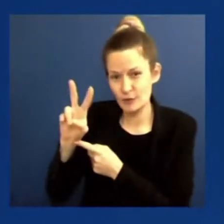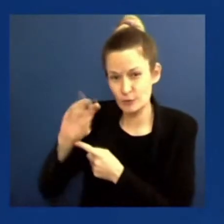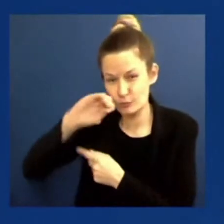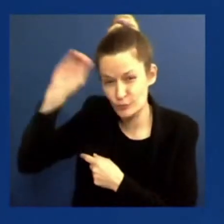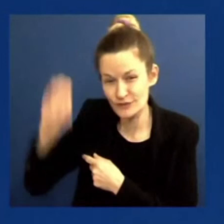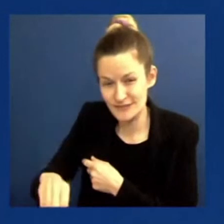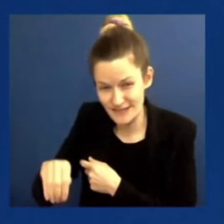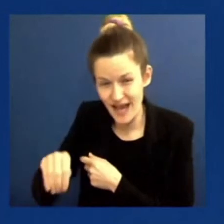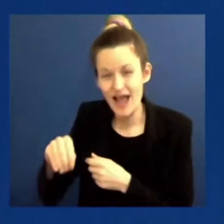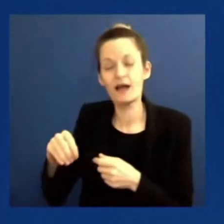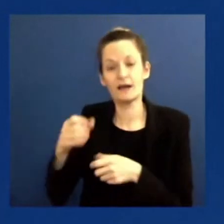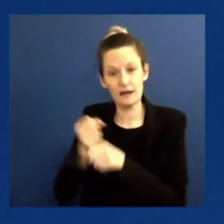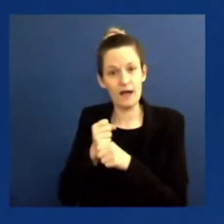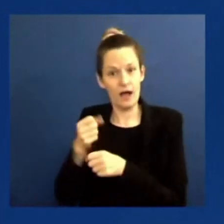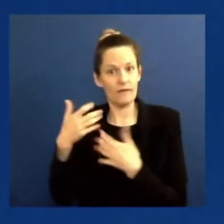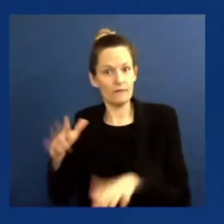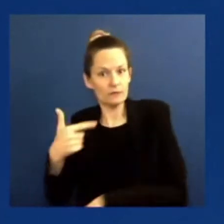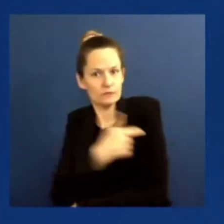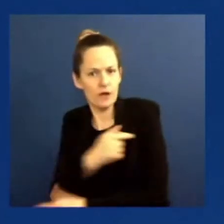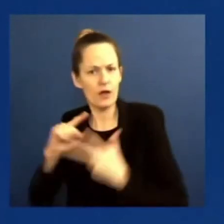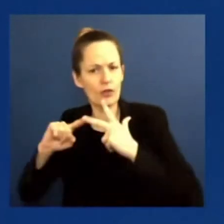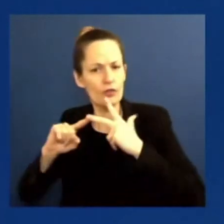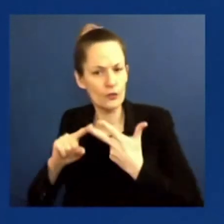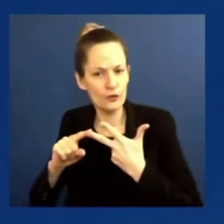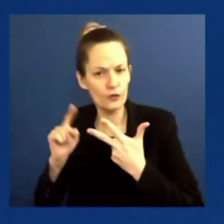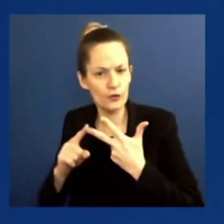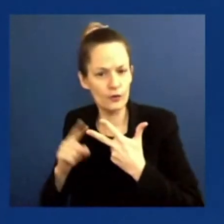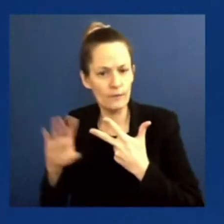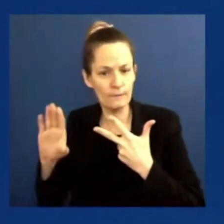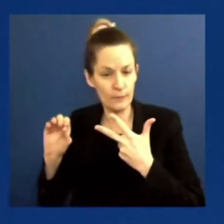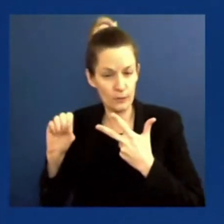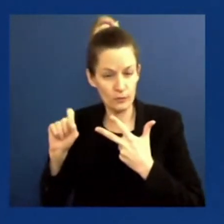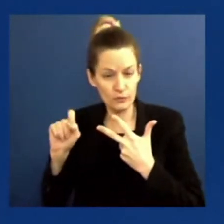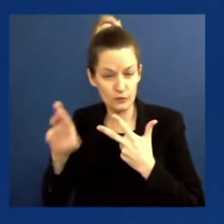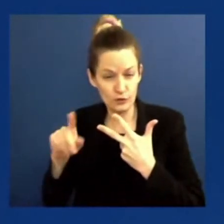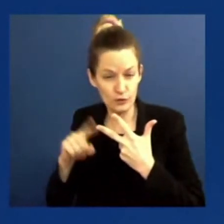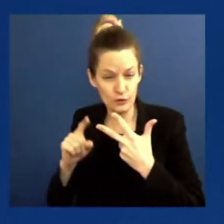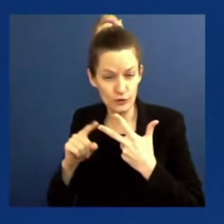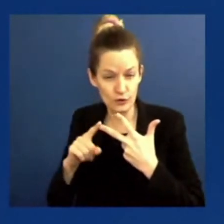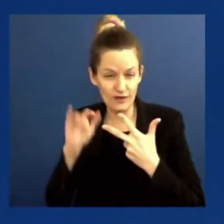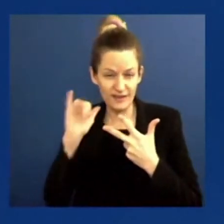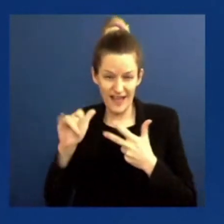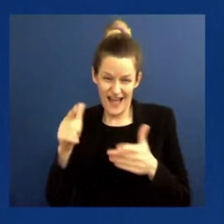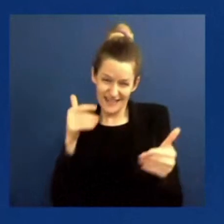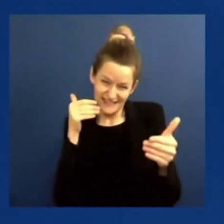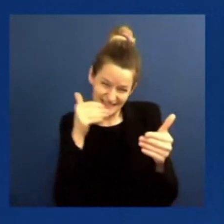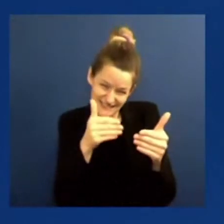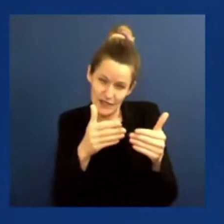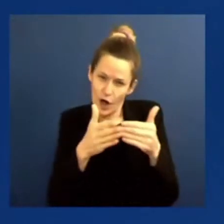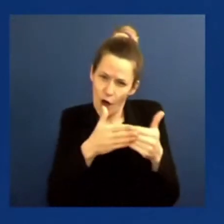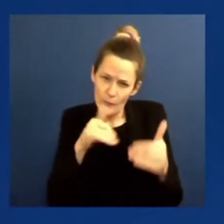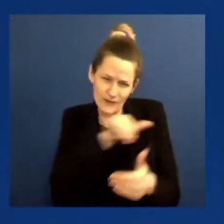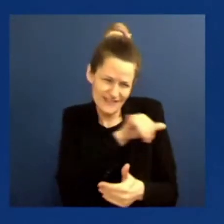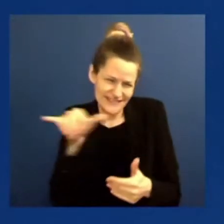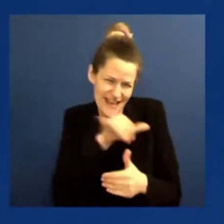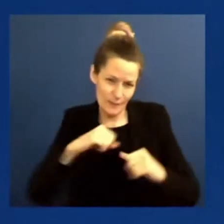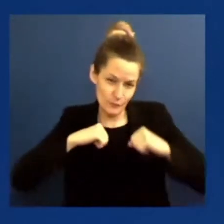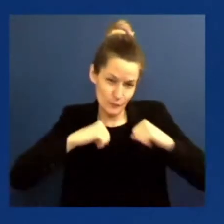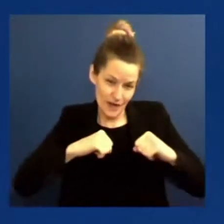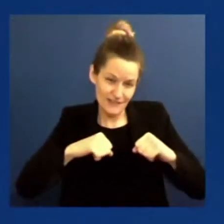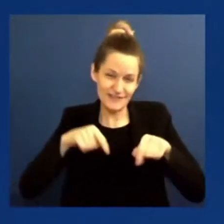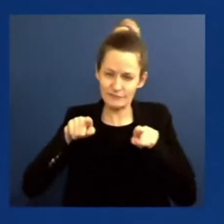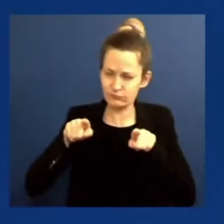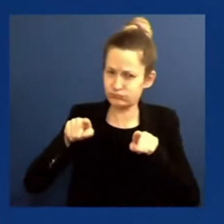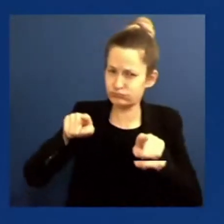of the booster dose is close to the level of protection that was experienced for those with boosters during the Delta wave.